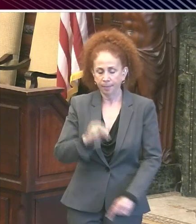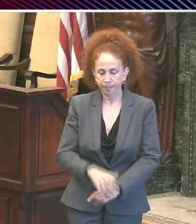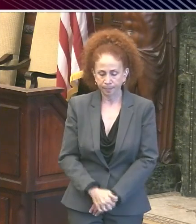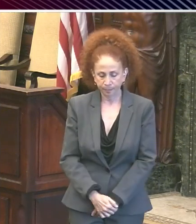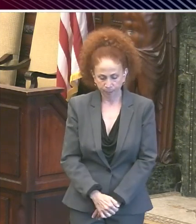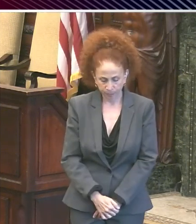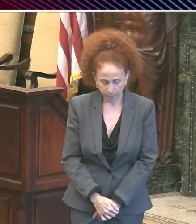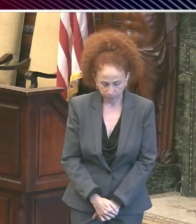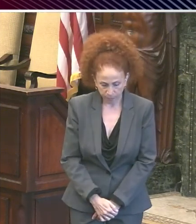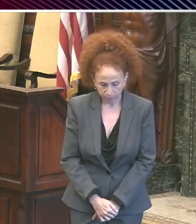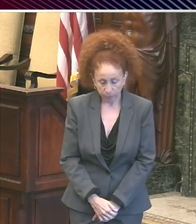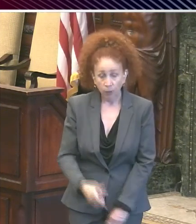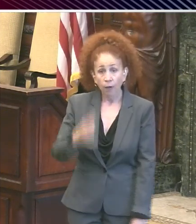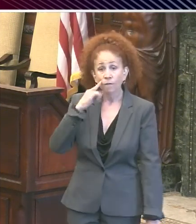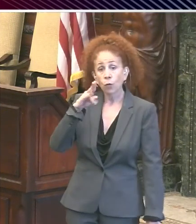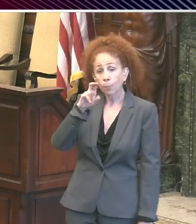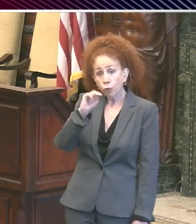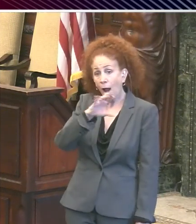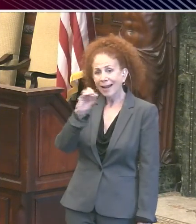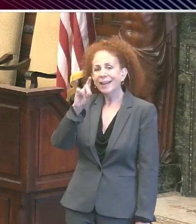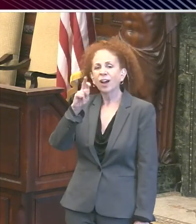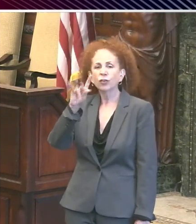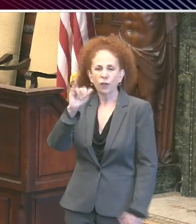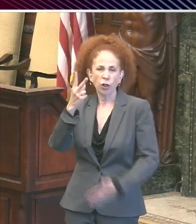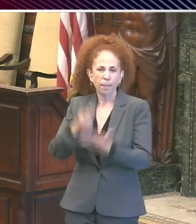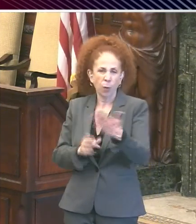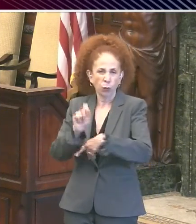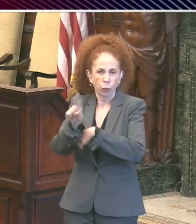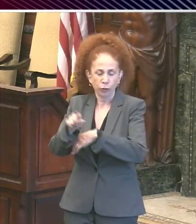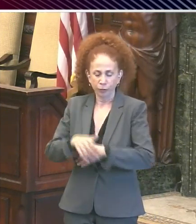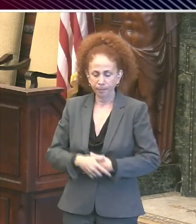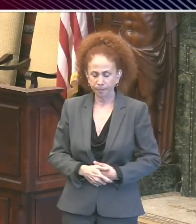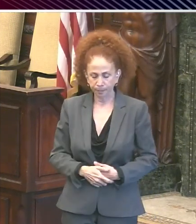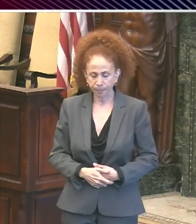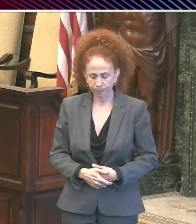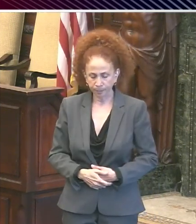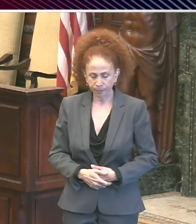This question is for Brian and also Dr. Farley. You